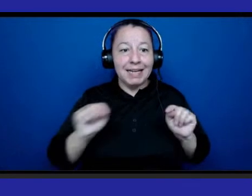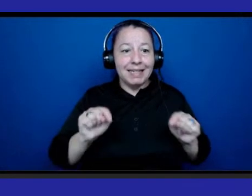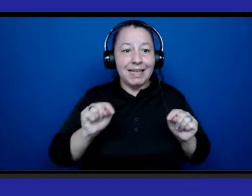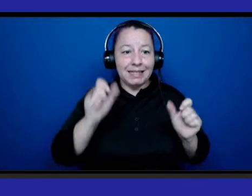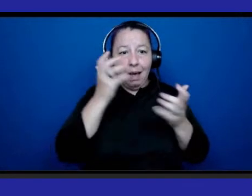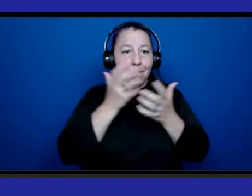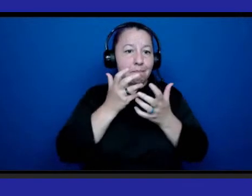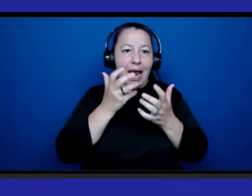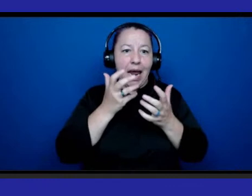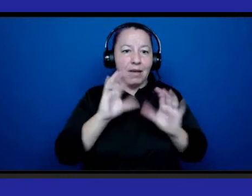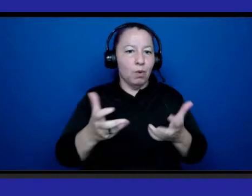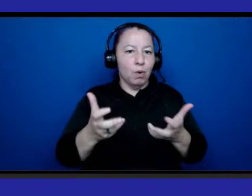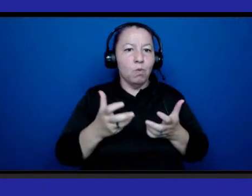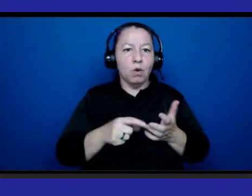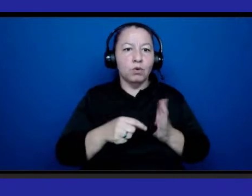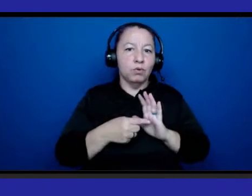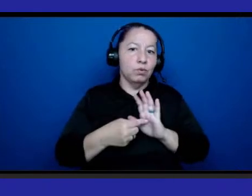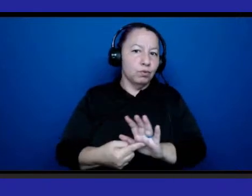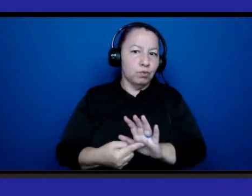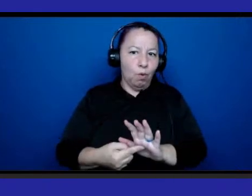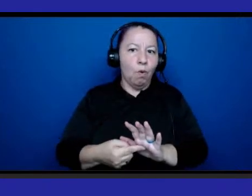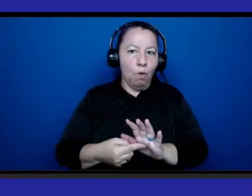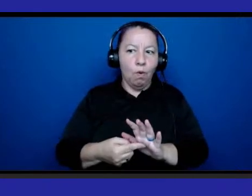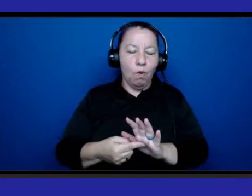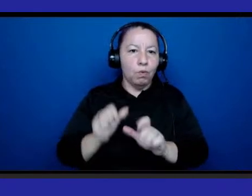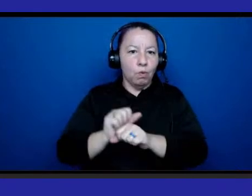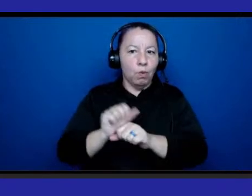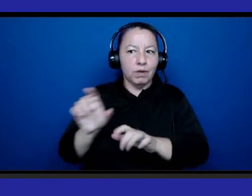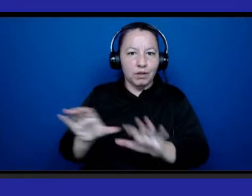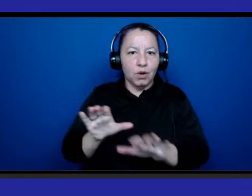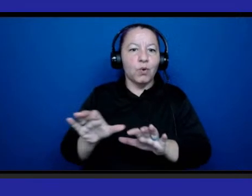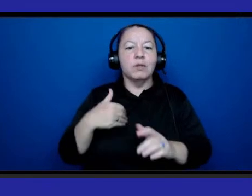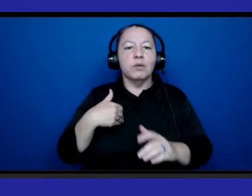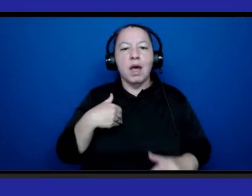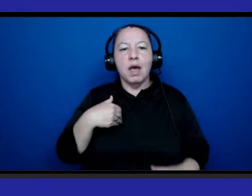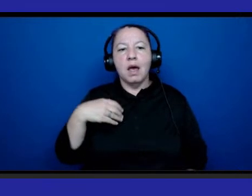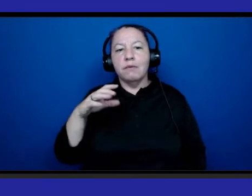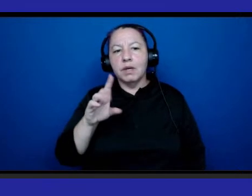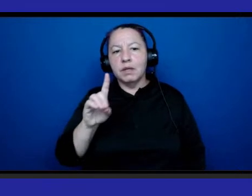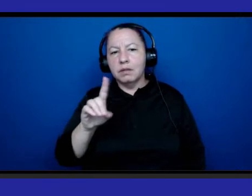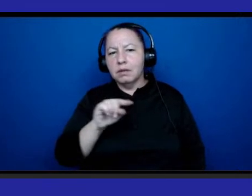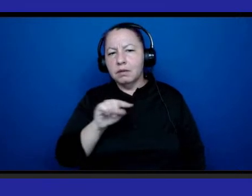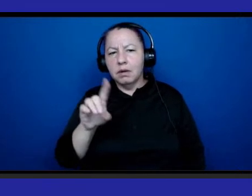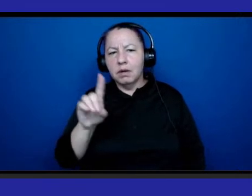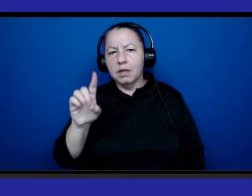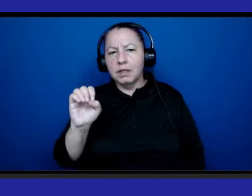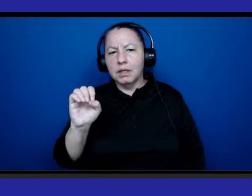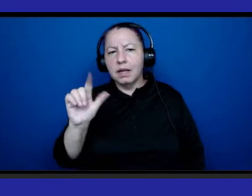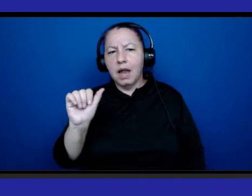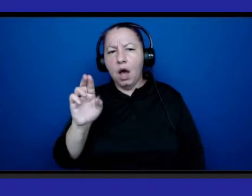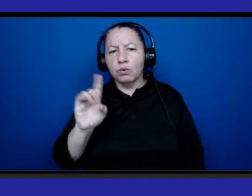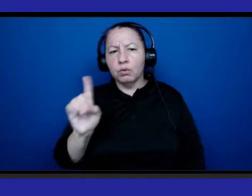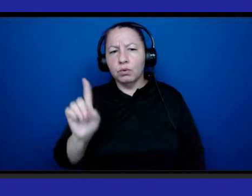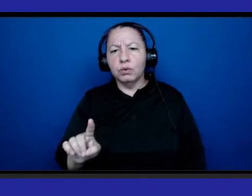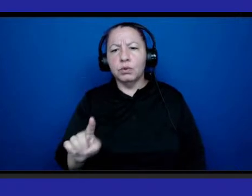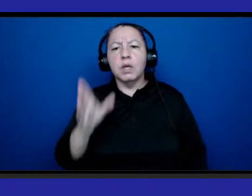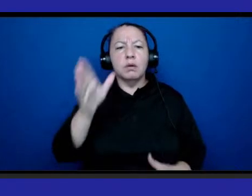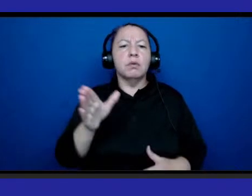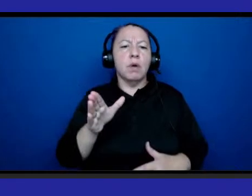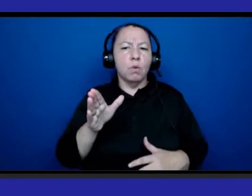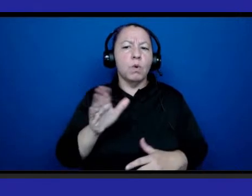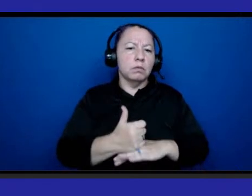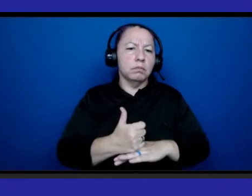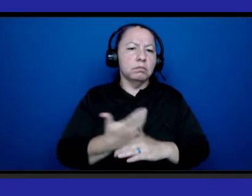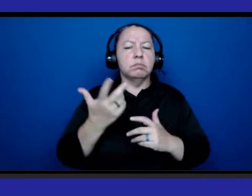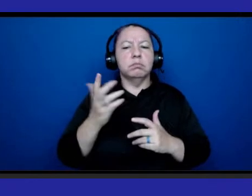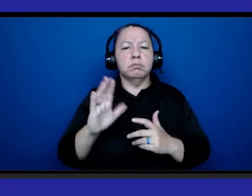they're doing. And so I have Brenia de la Cruz Sedeno, who will present the Hispanic Latinx Inclusion Group and their top 3 projects that they will be